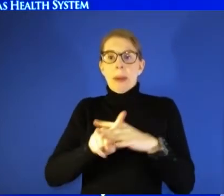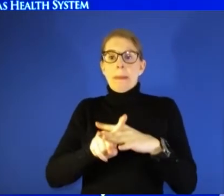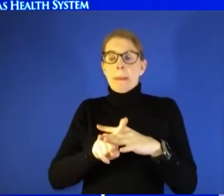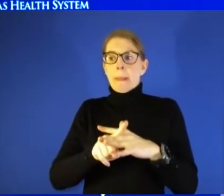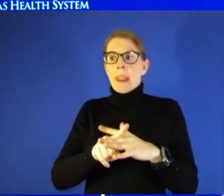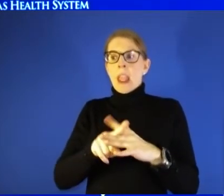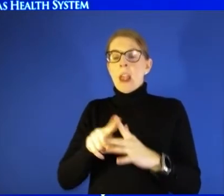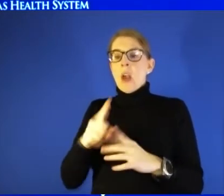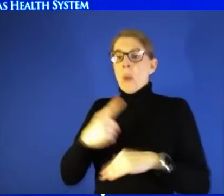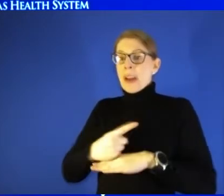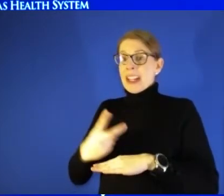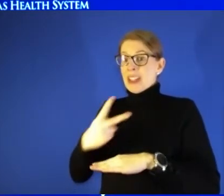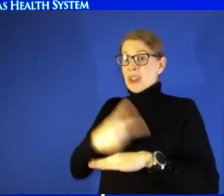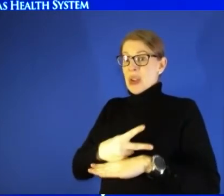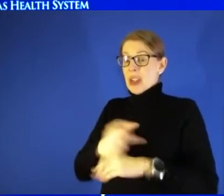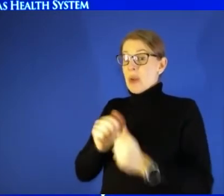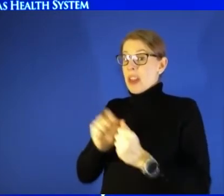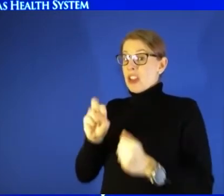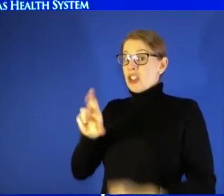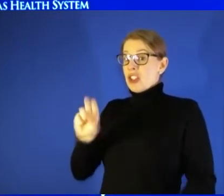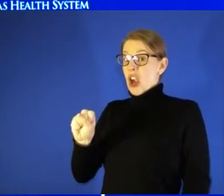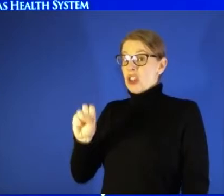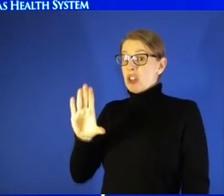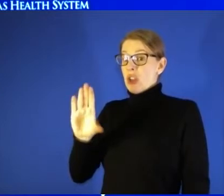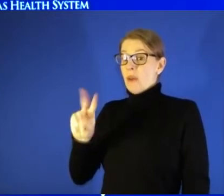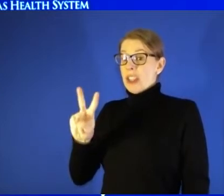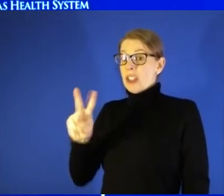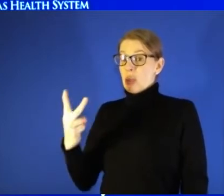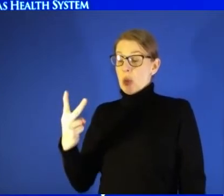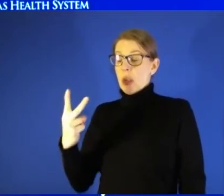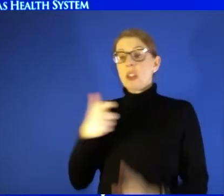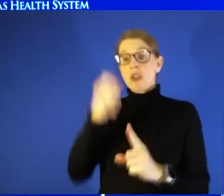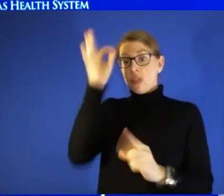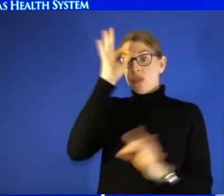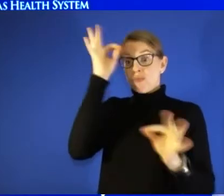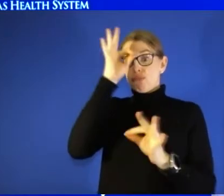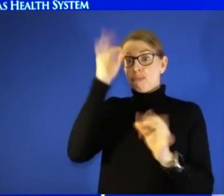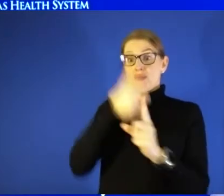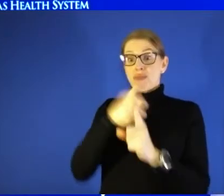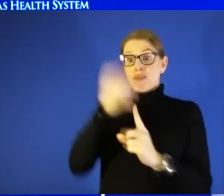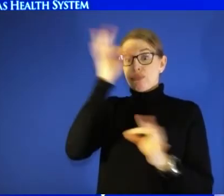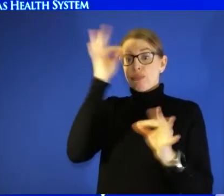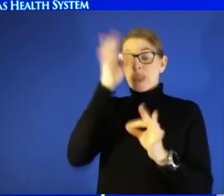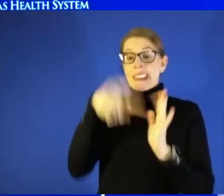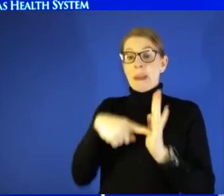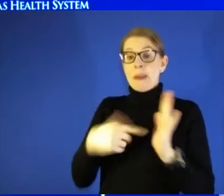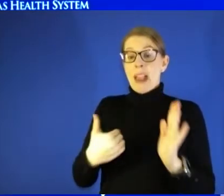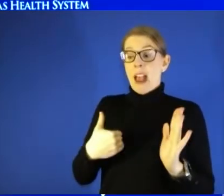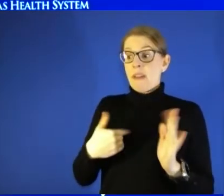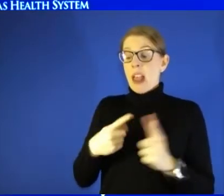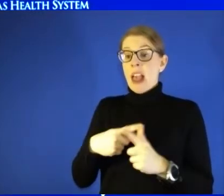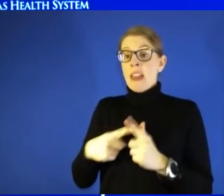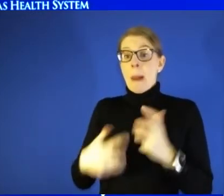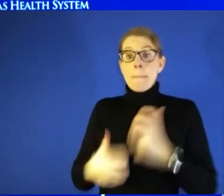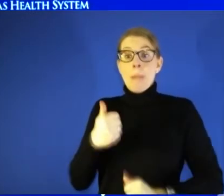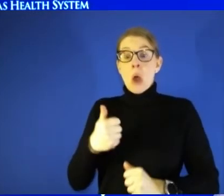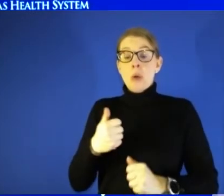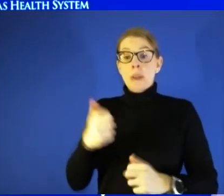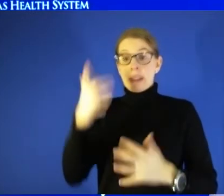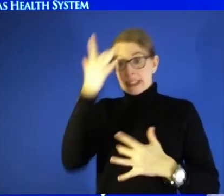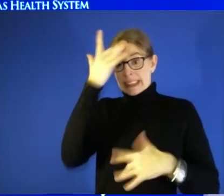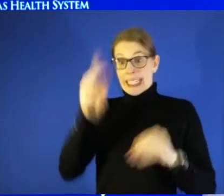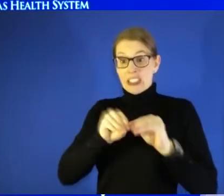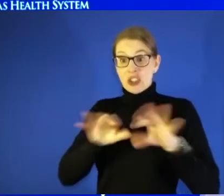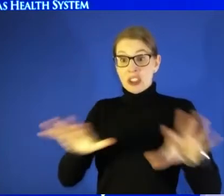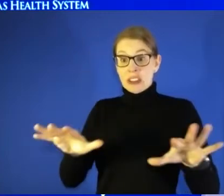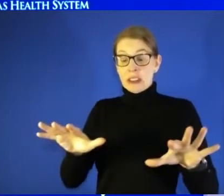1 to 2 days, sometimes 3 days prior to you even knowing that you have symptoms. And then most contagious 2 to 3 days after that,